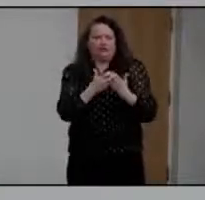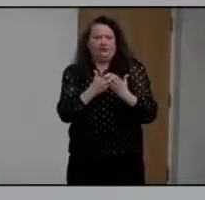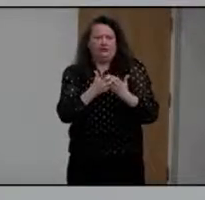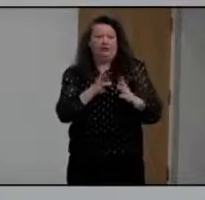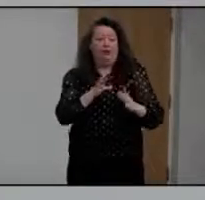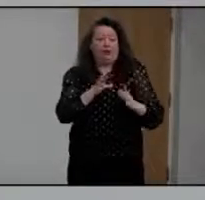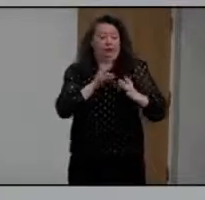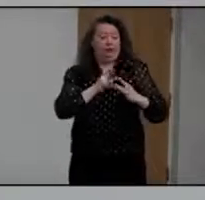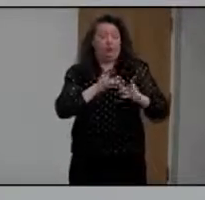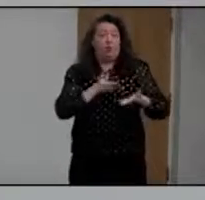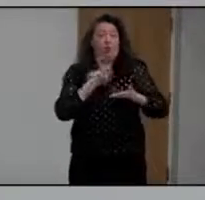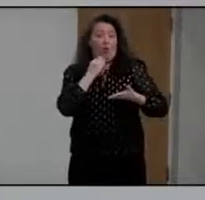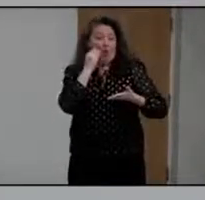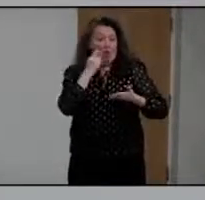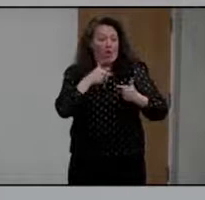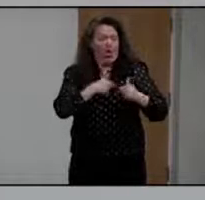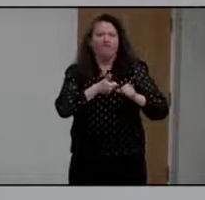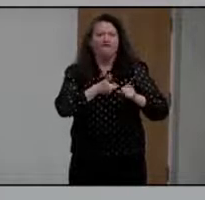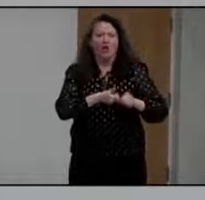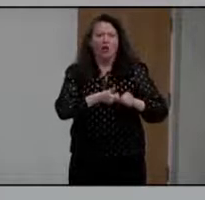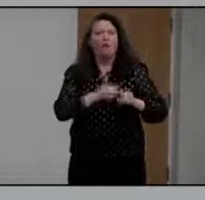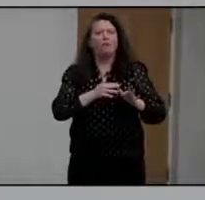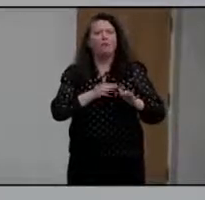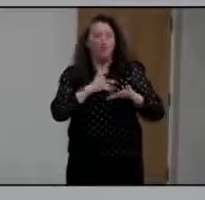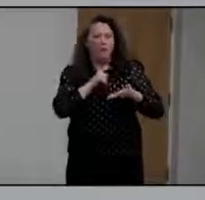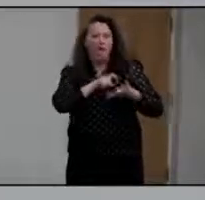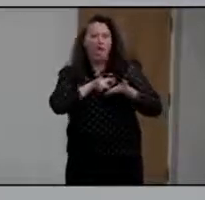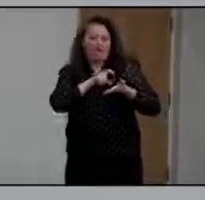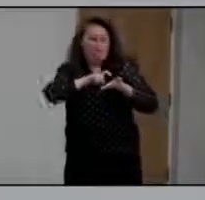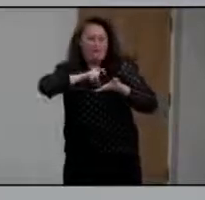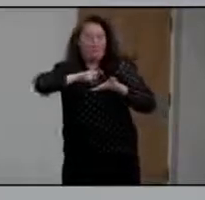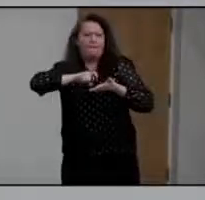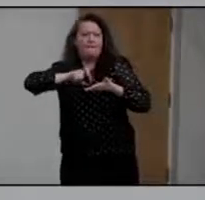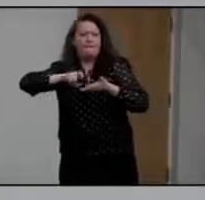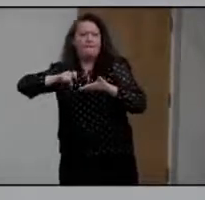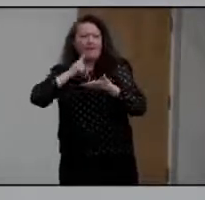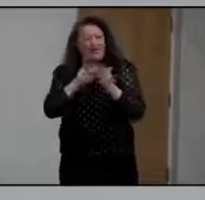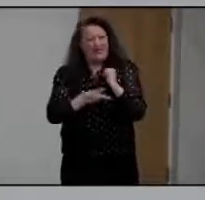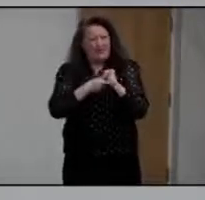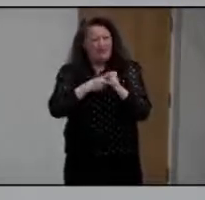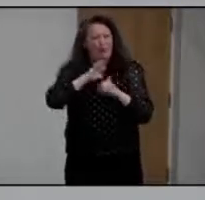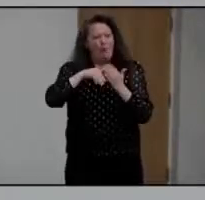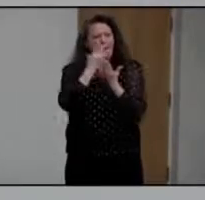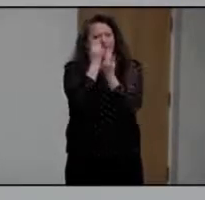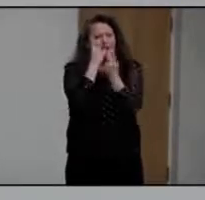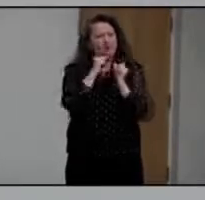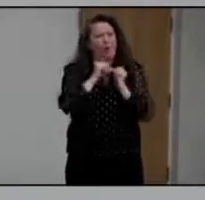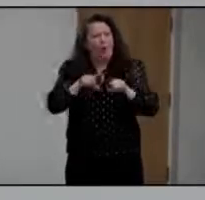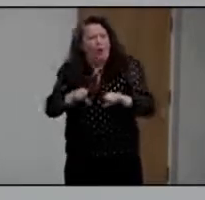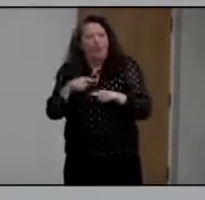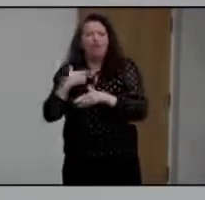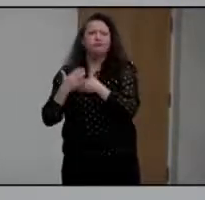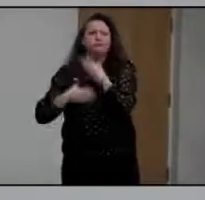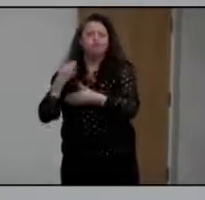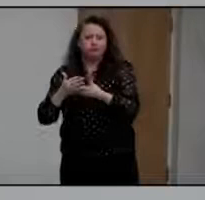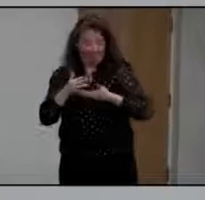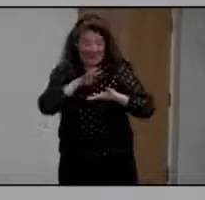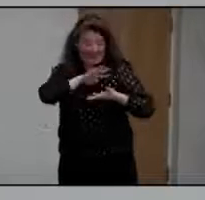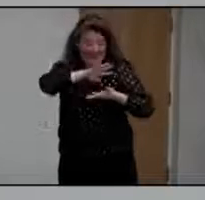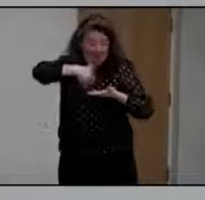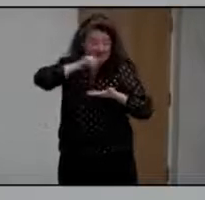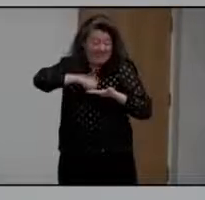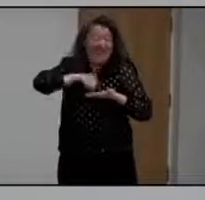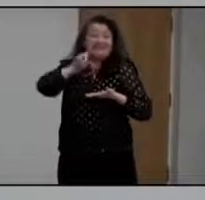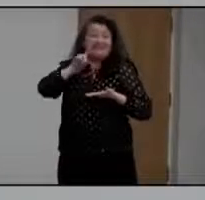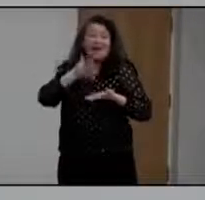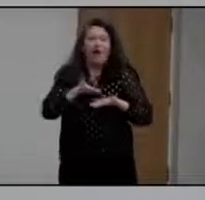is calibrated, the device has been tested, it has some process to be approved through FDA, and this is valid data that helps